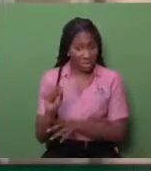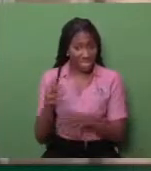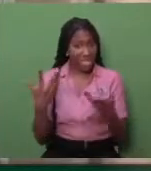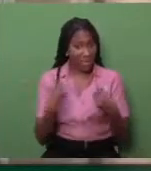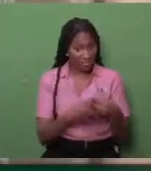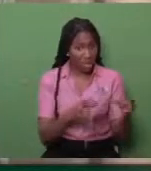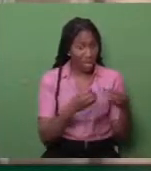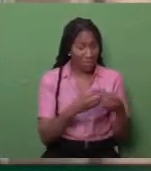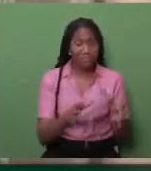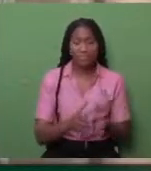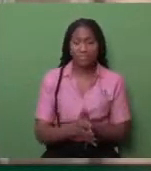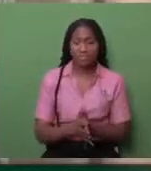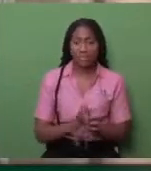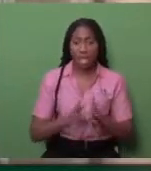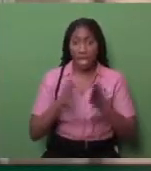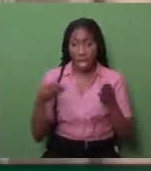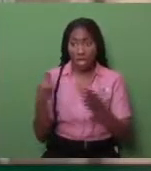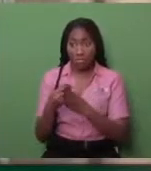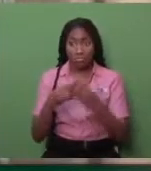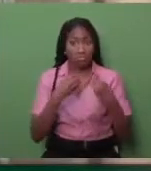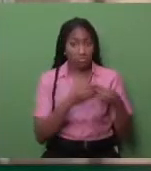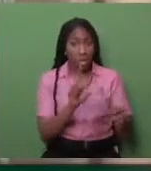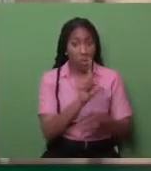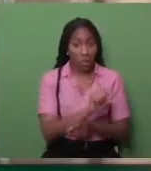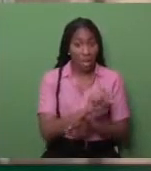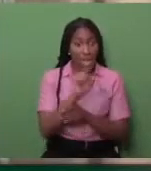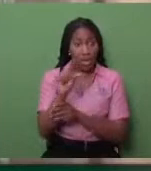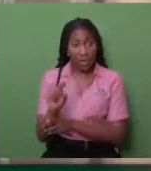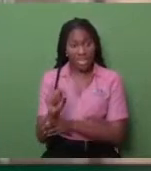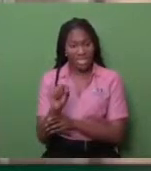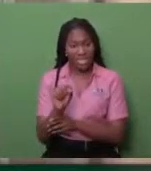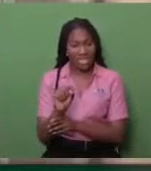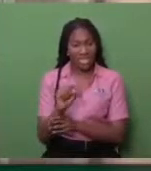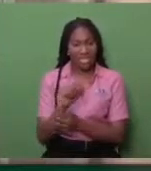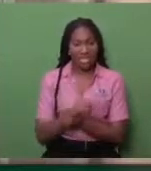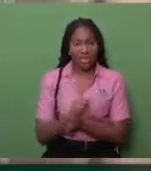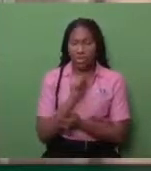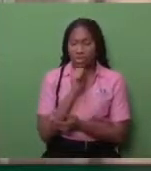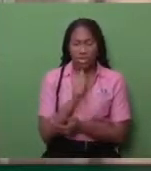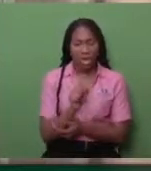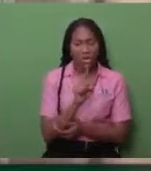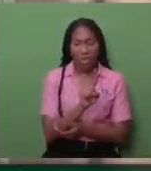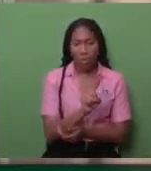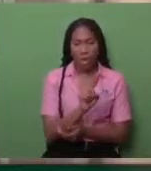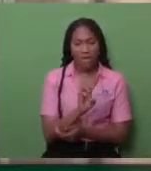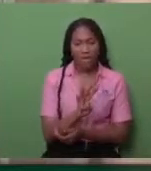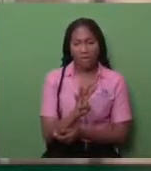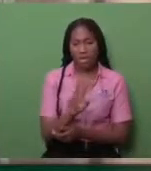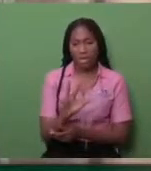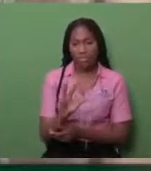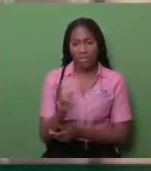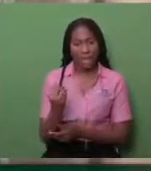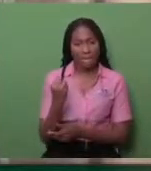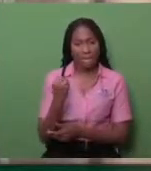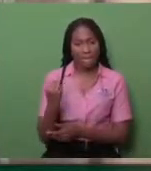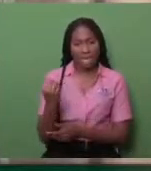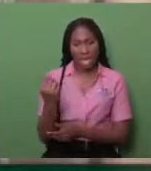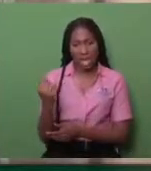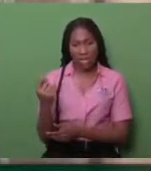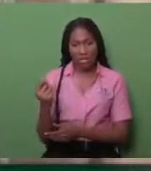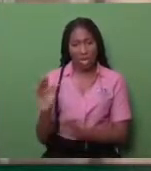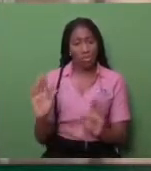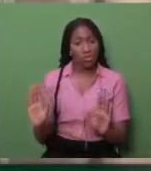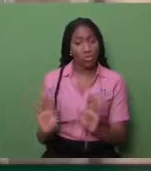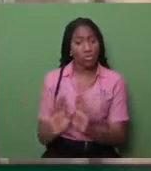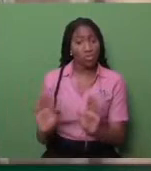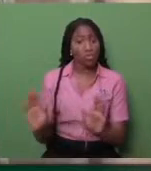actual expenditure for 2020 was not $143 million. So which is it? It